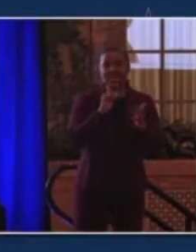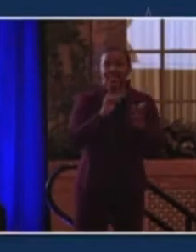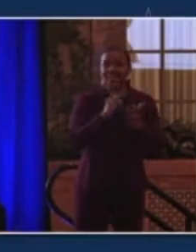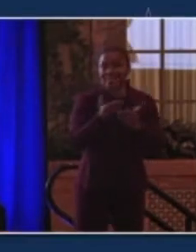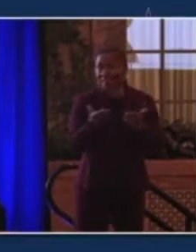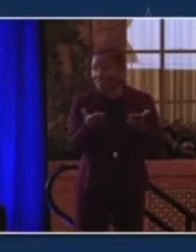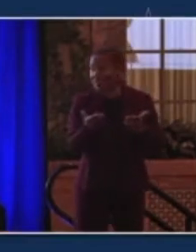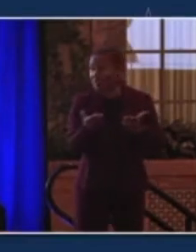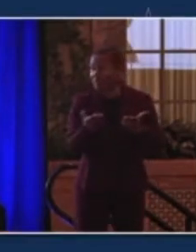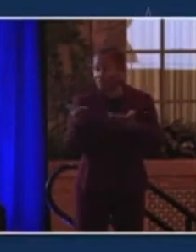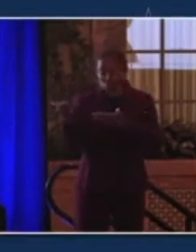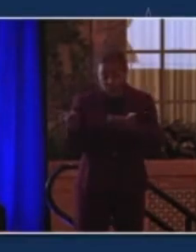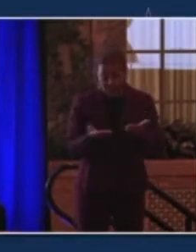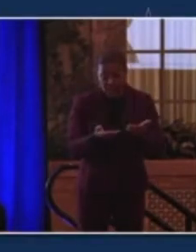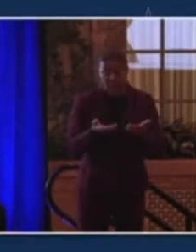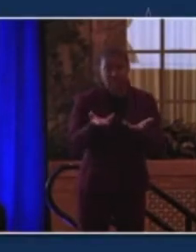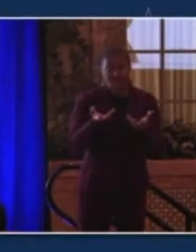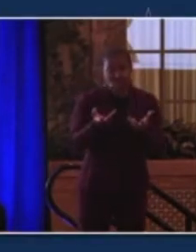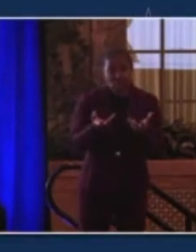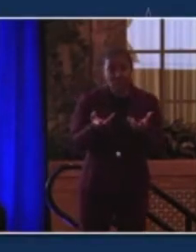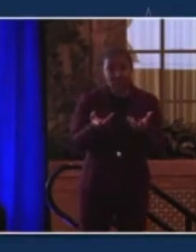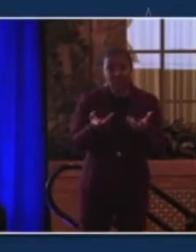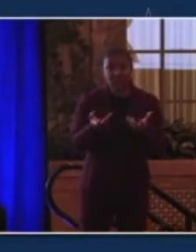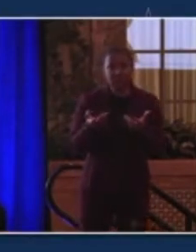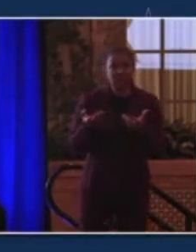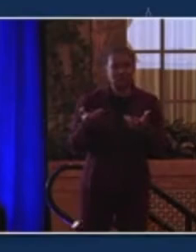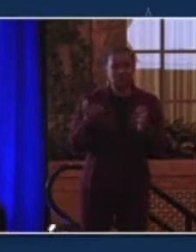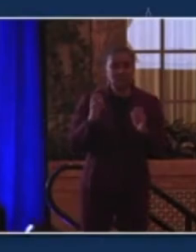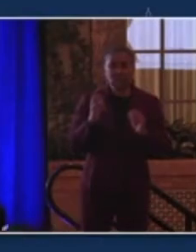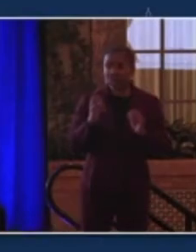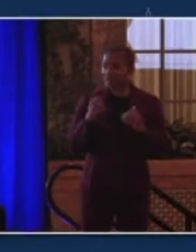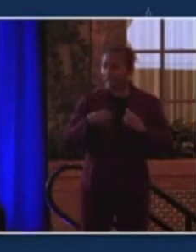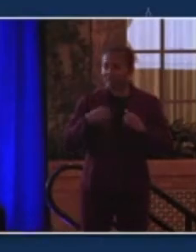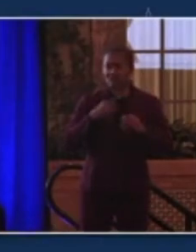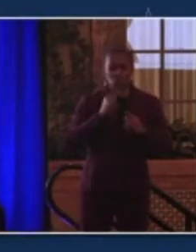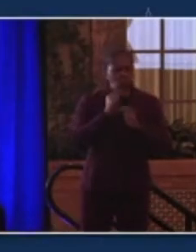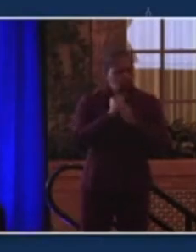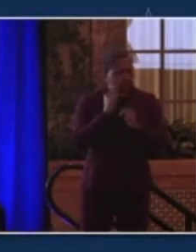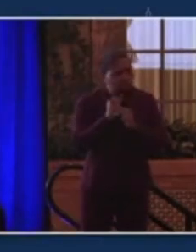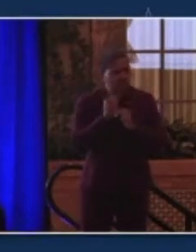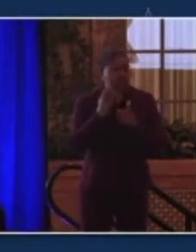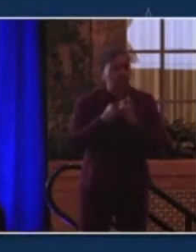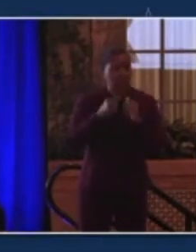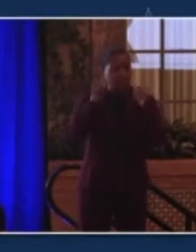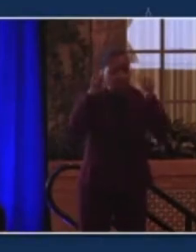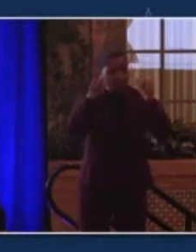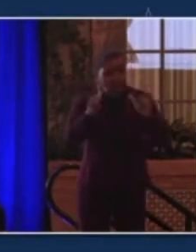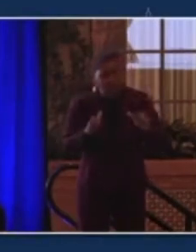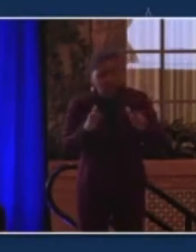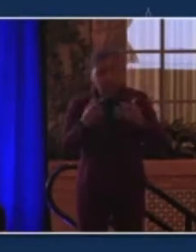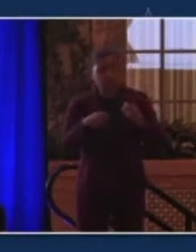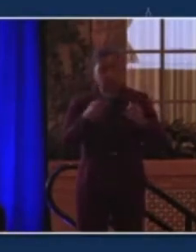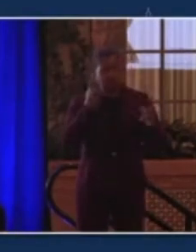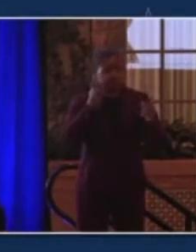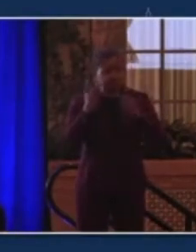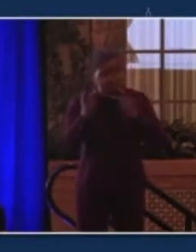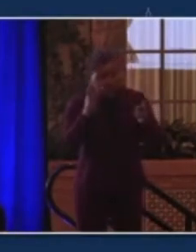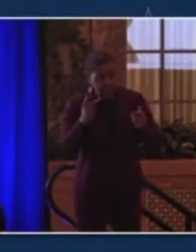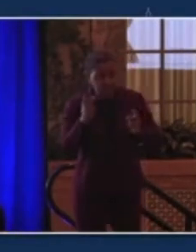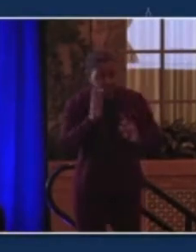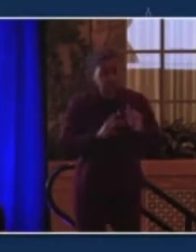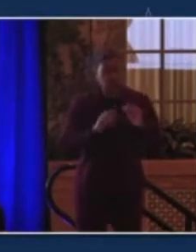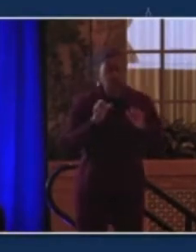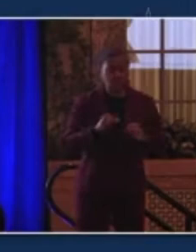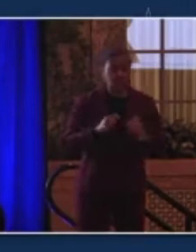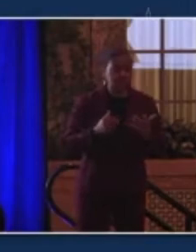day. These folks wanted to have sound trucks, they wanted to have posters, they wanted to have visibility so that folks